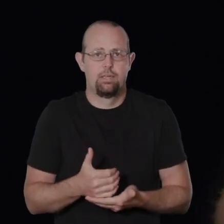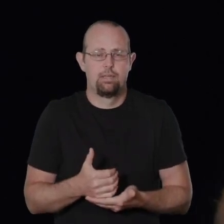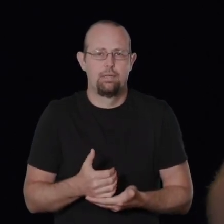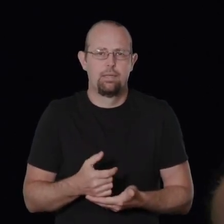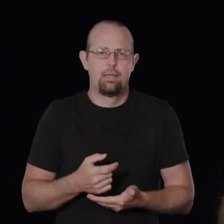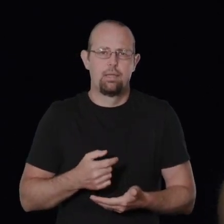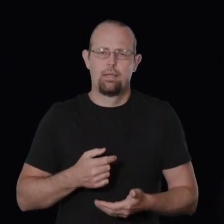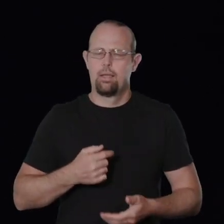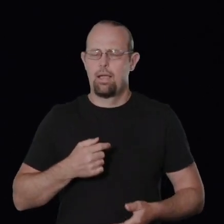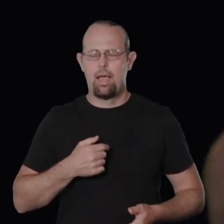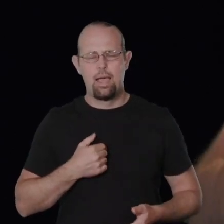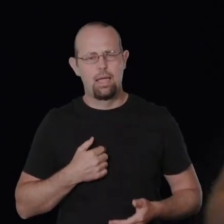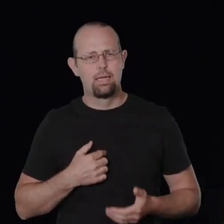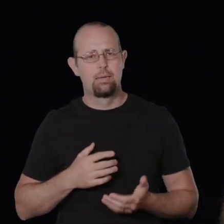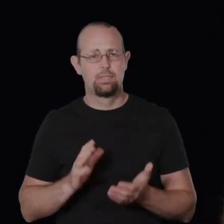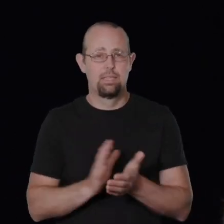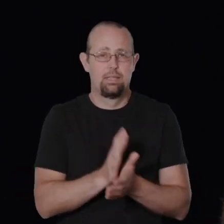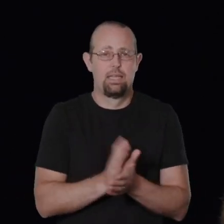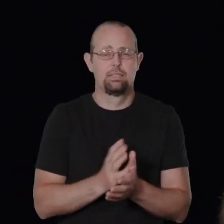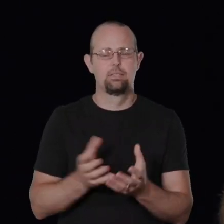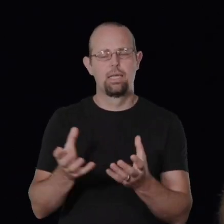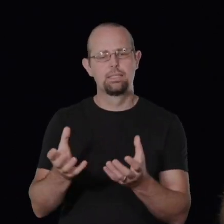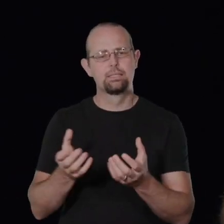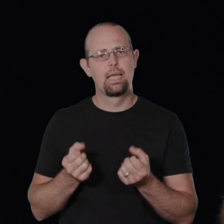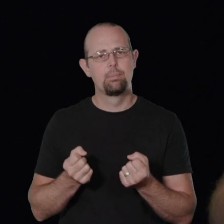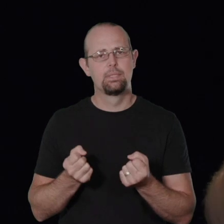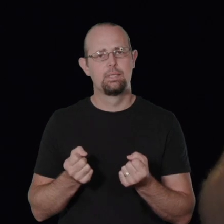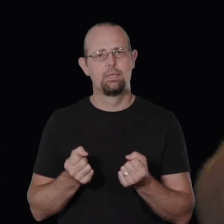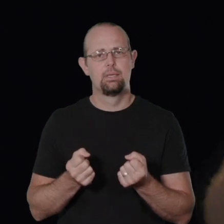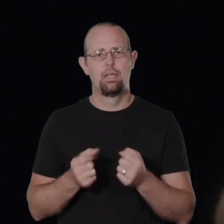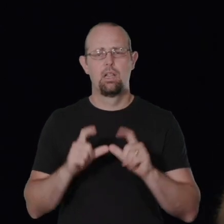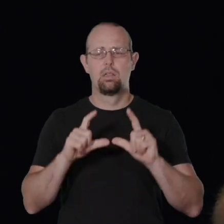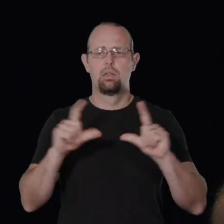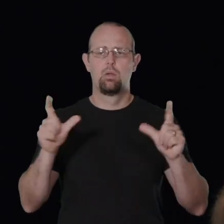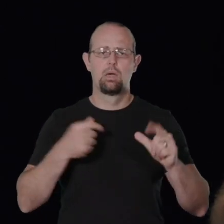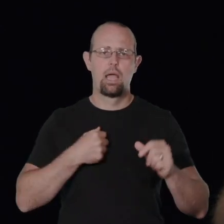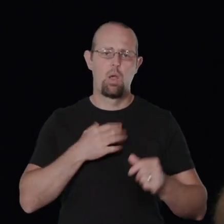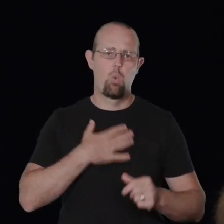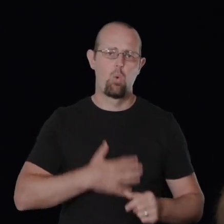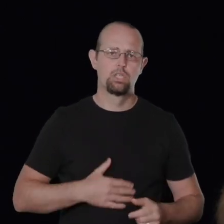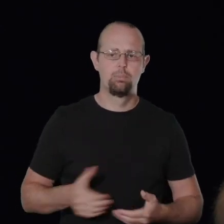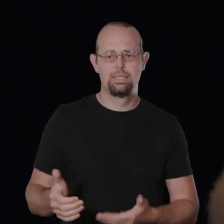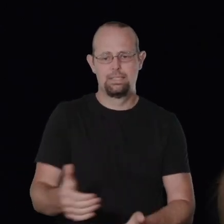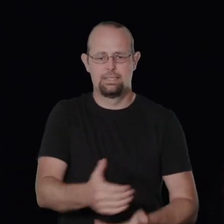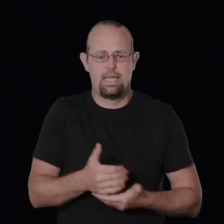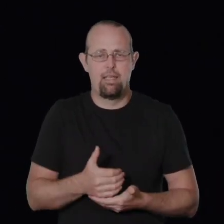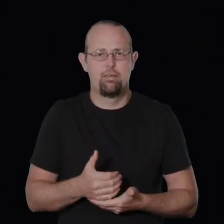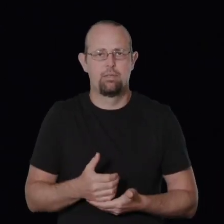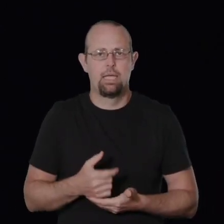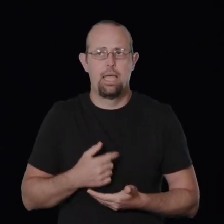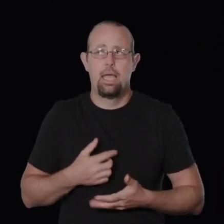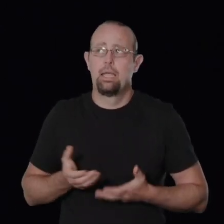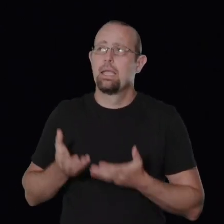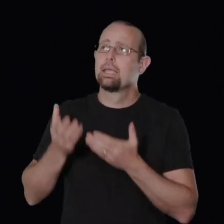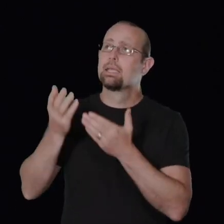I am delighted today to accept. Lord, I want to be saved. I give you my life.